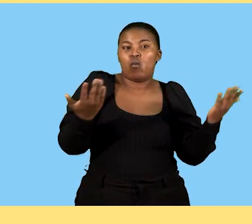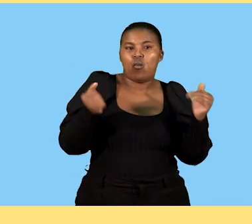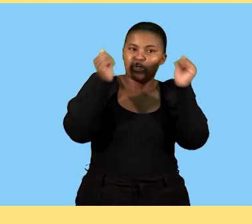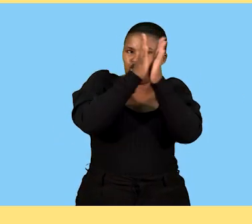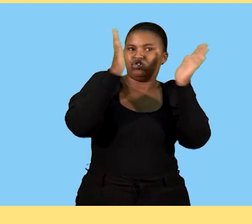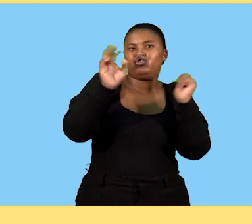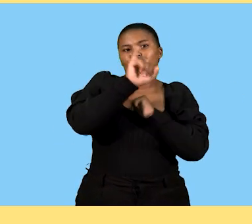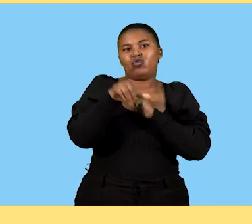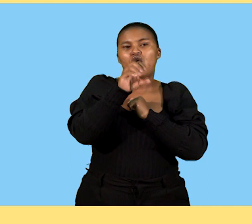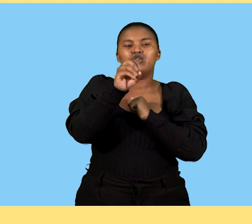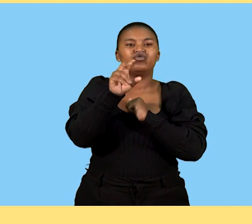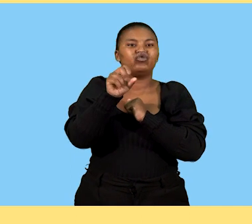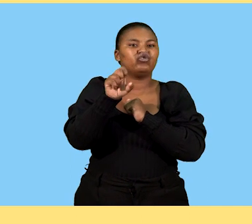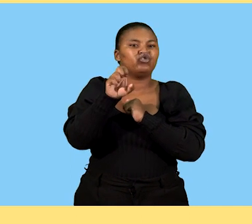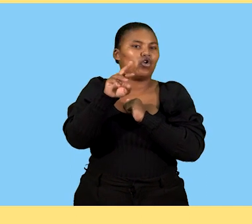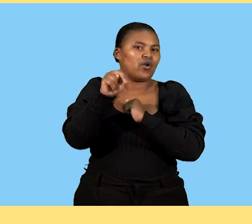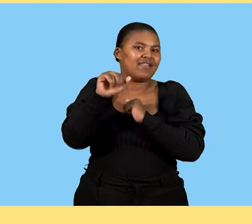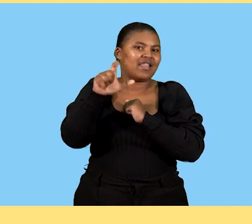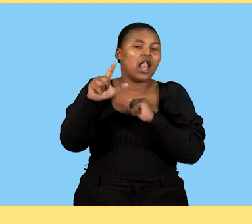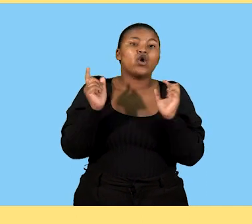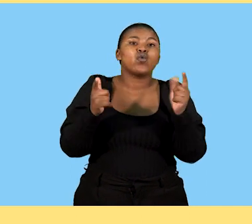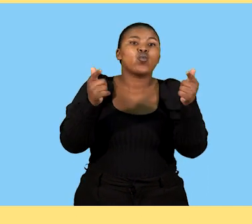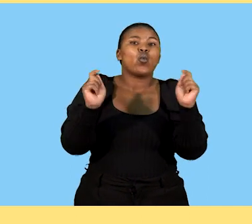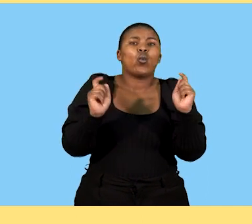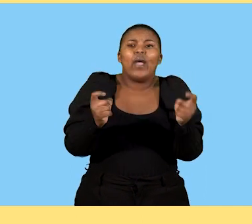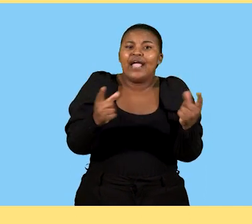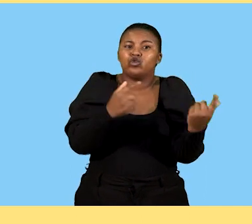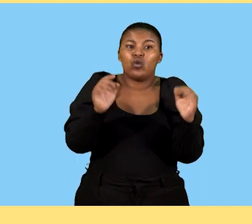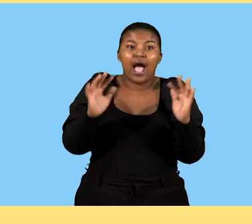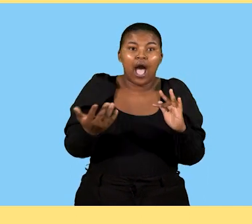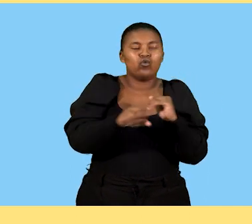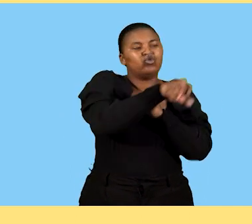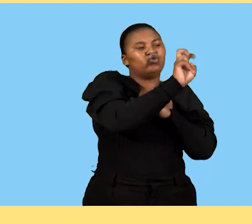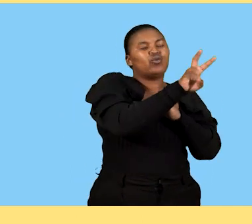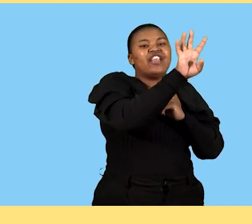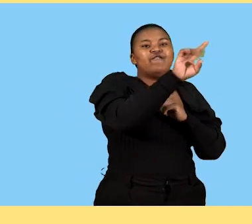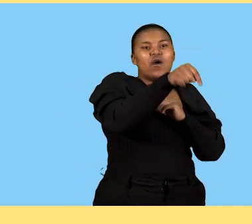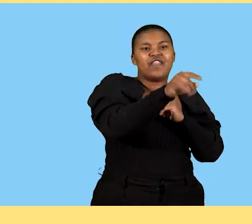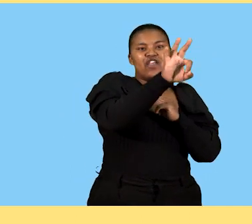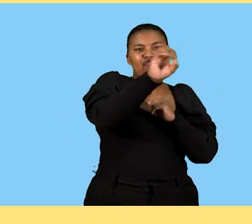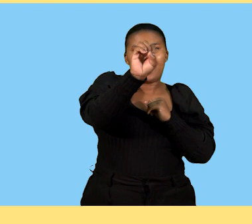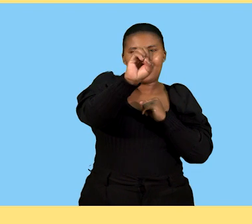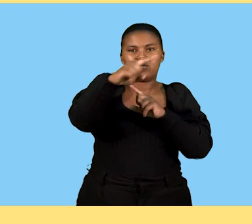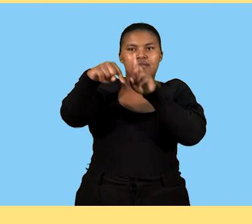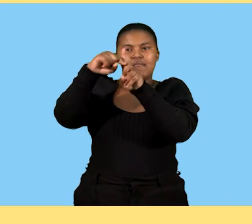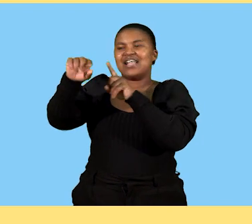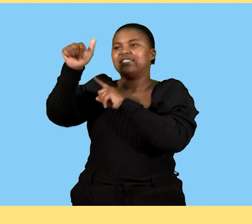your general journal. The quickest way, let's add these two amounts. That is